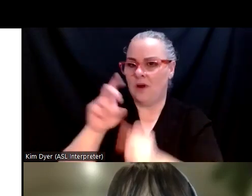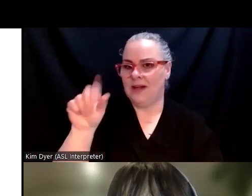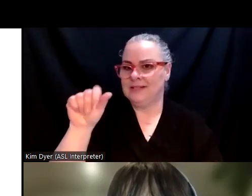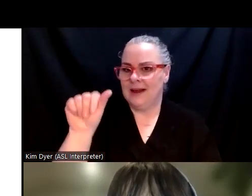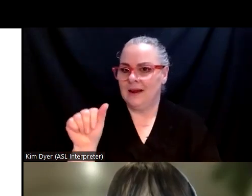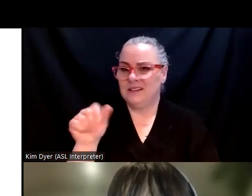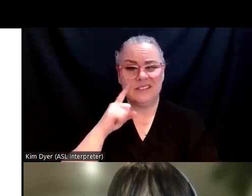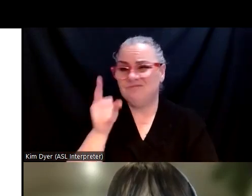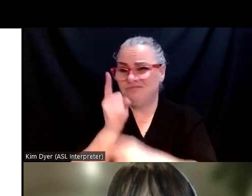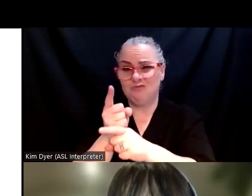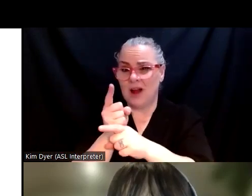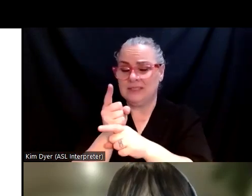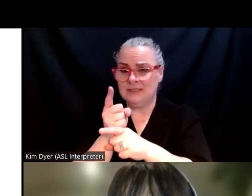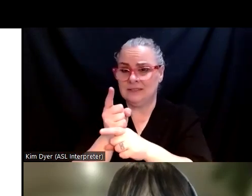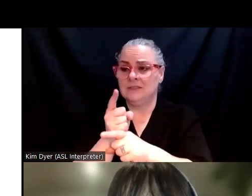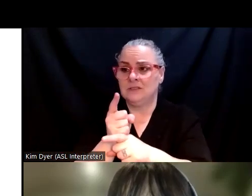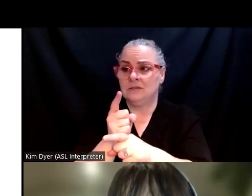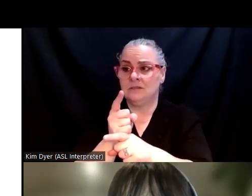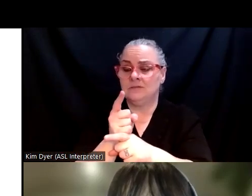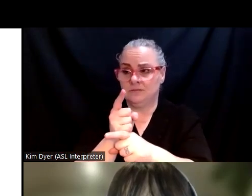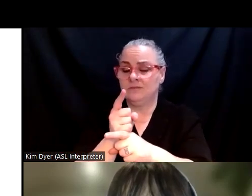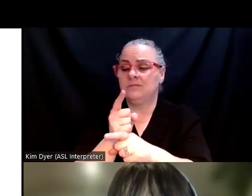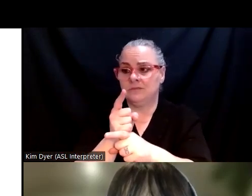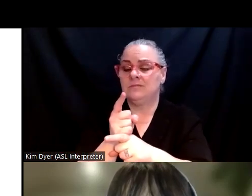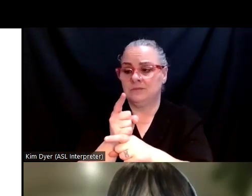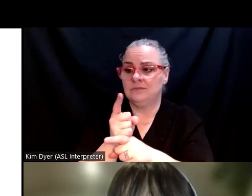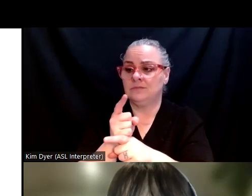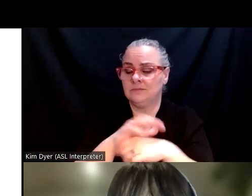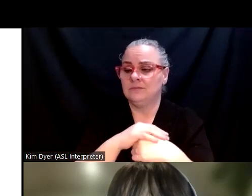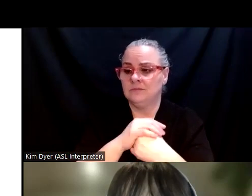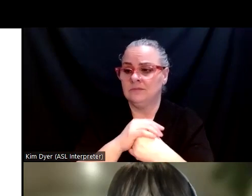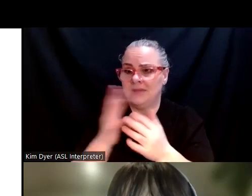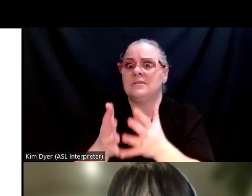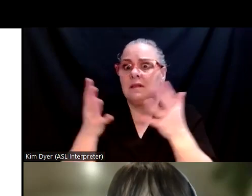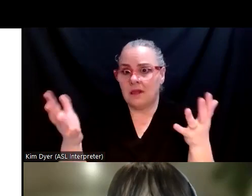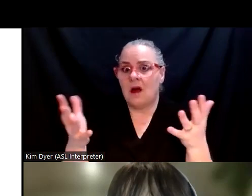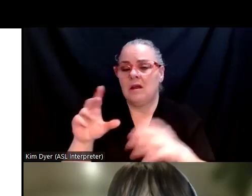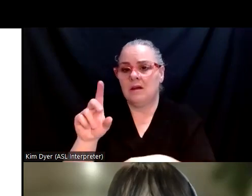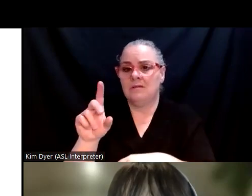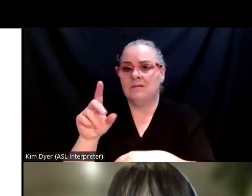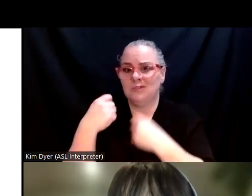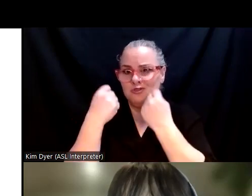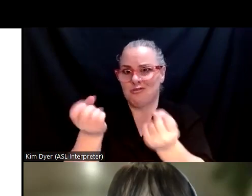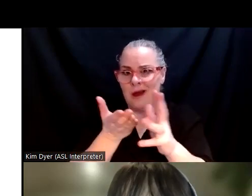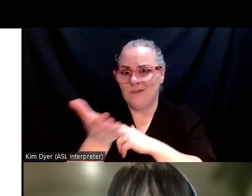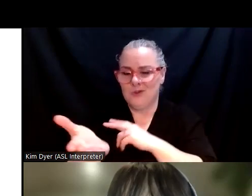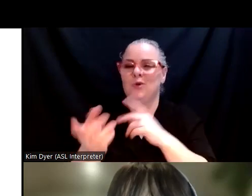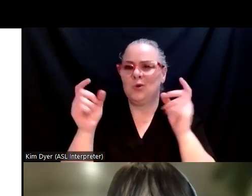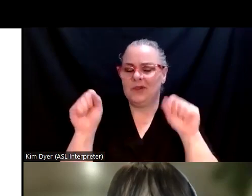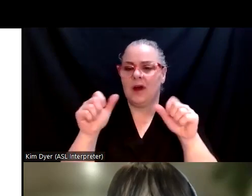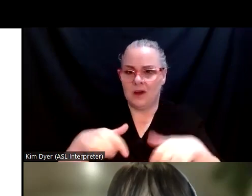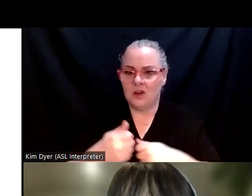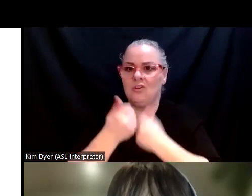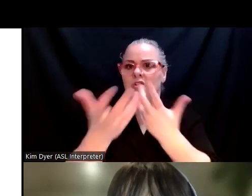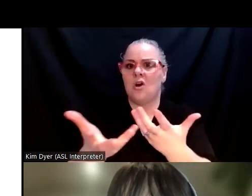think you're absolutely right that just because there's a lot of drive-through, I suppose, that creates